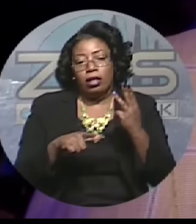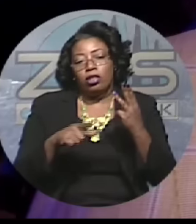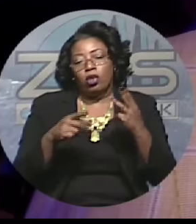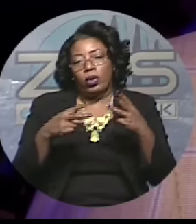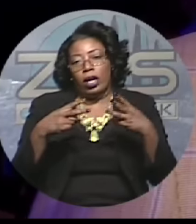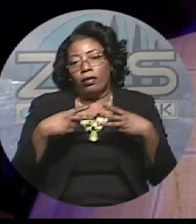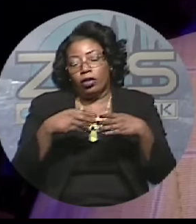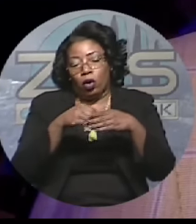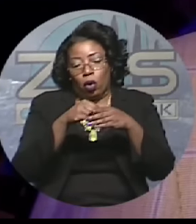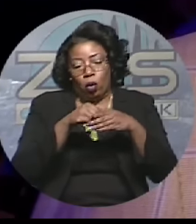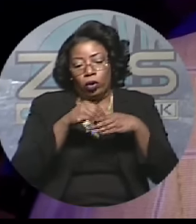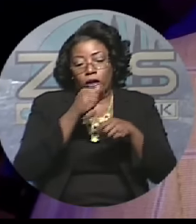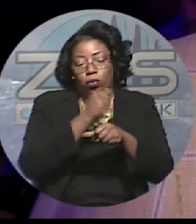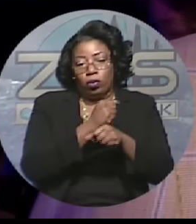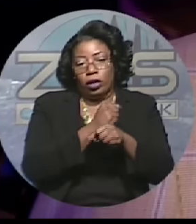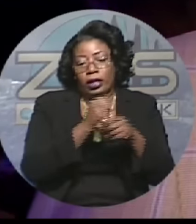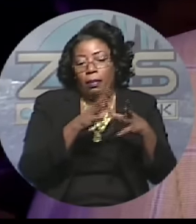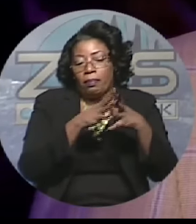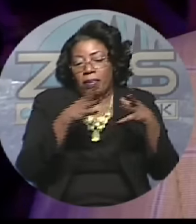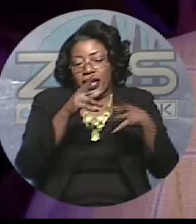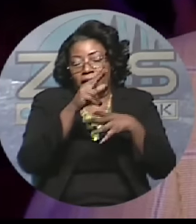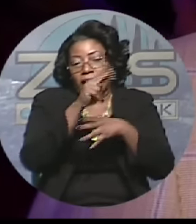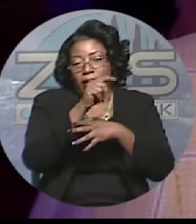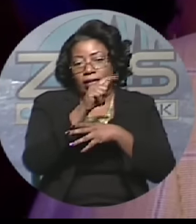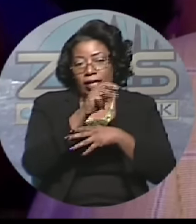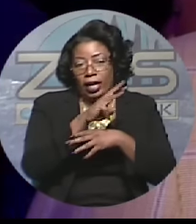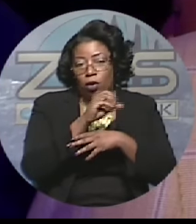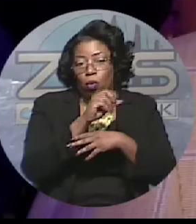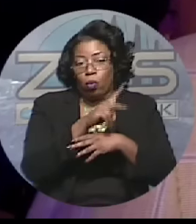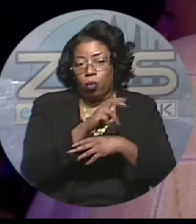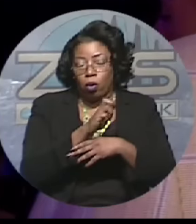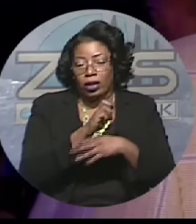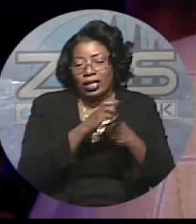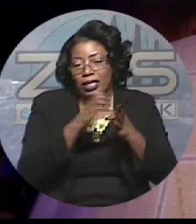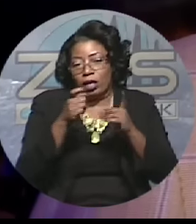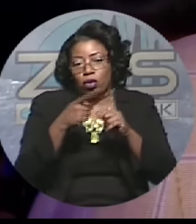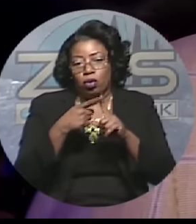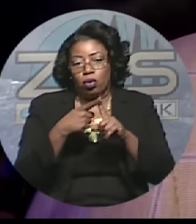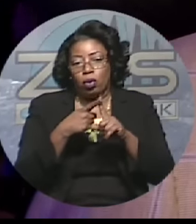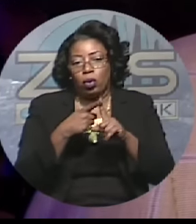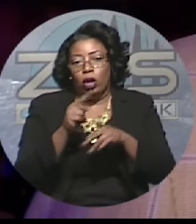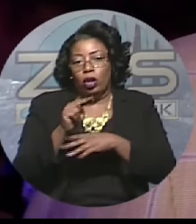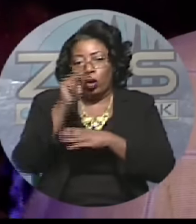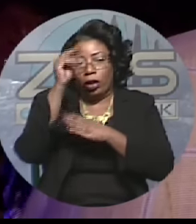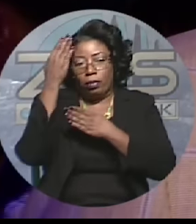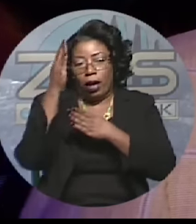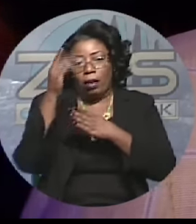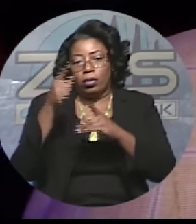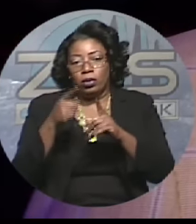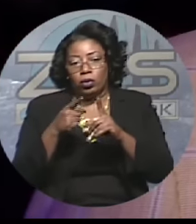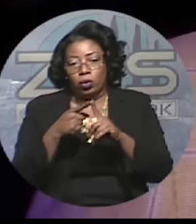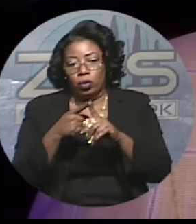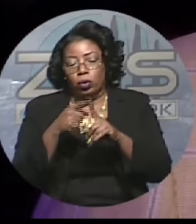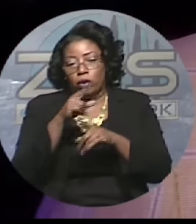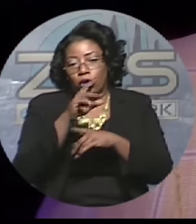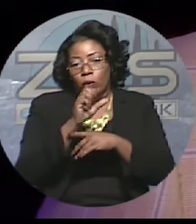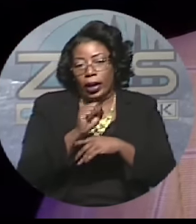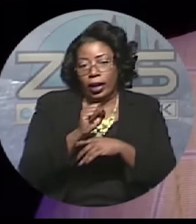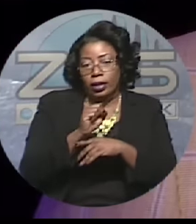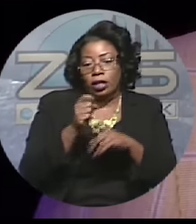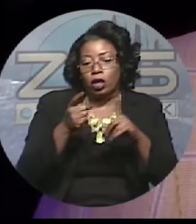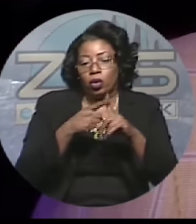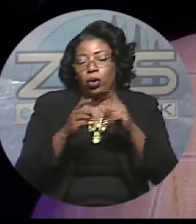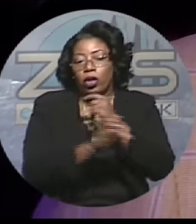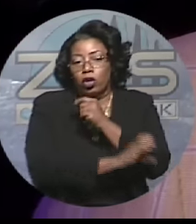actually own and operate now the biggest network within the region. It extends all the way from northern Bahamas, connects to the U.S. all the way